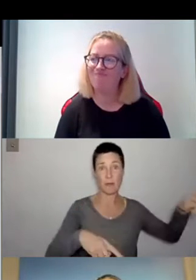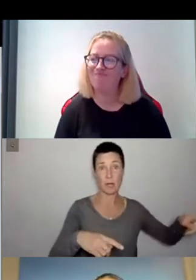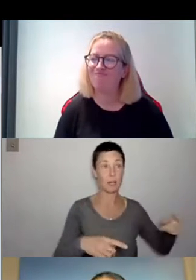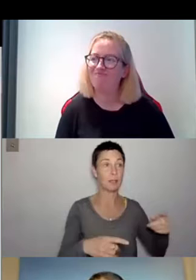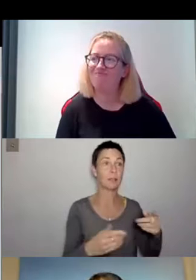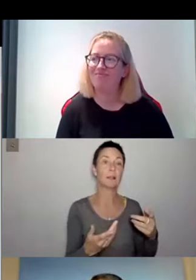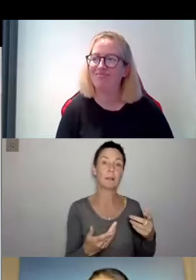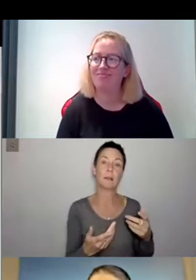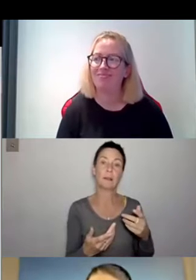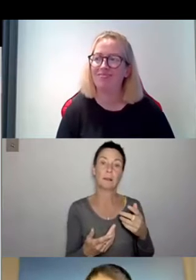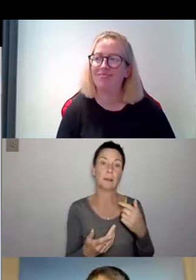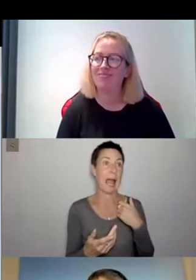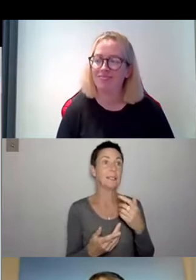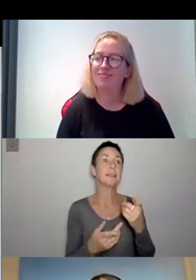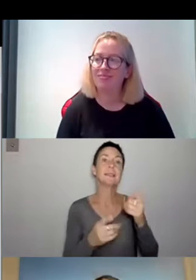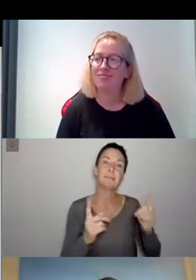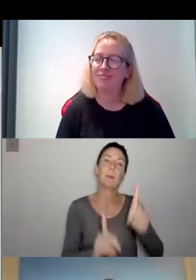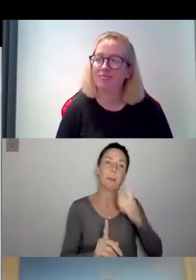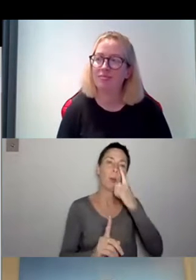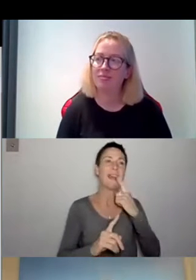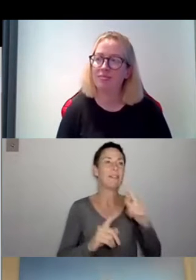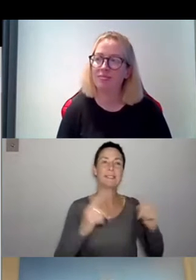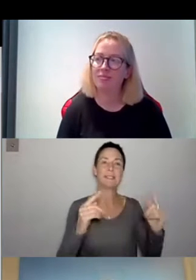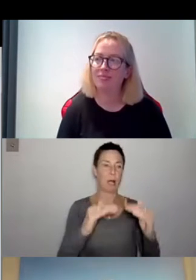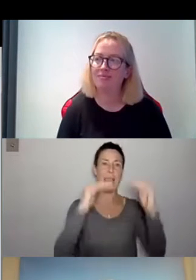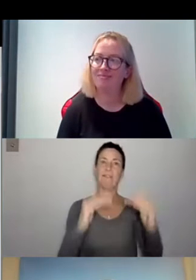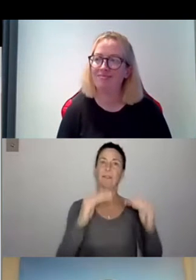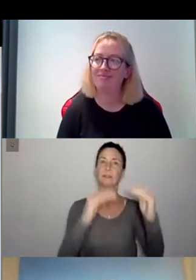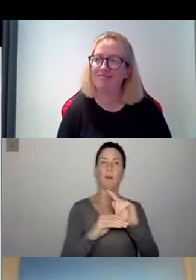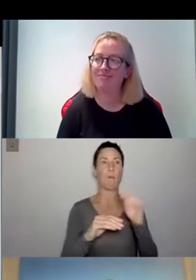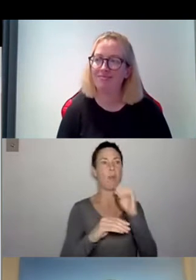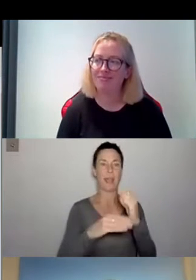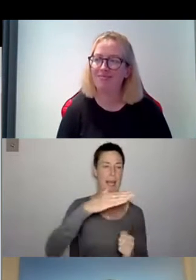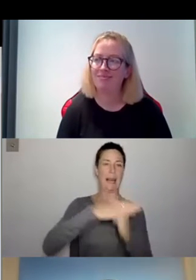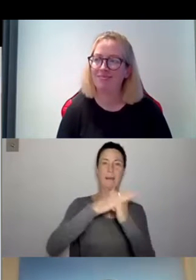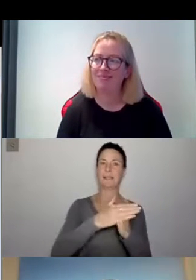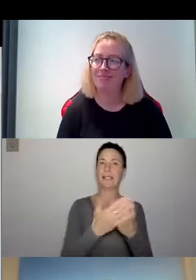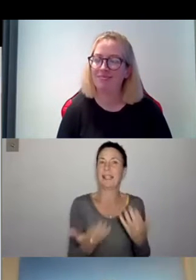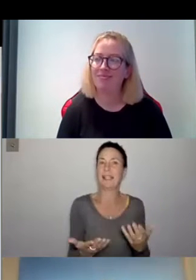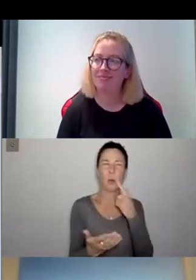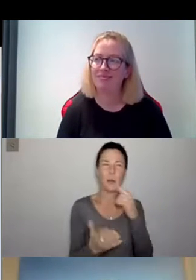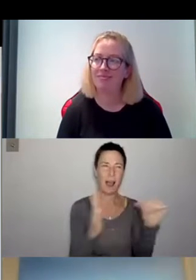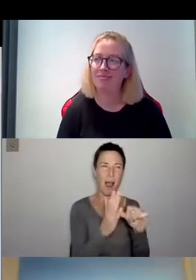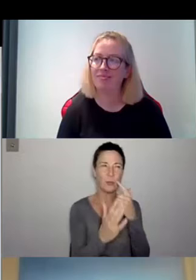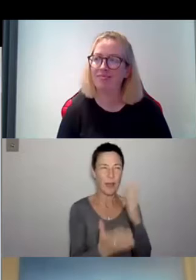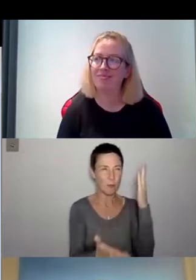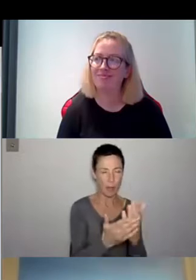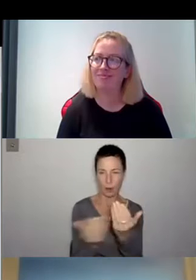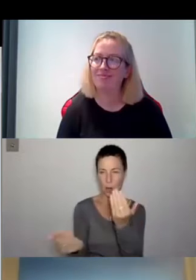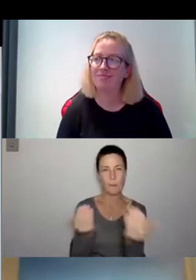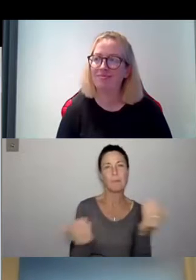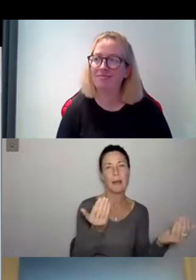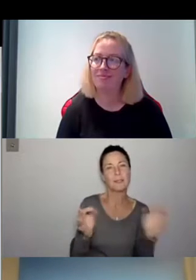how much listening effort is too much. So it's quite difficult to get a real comparative measure, which is subjective